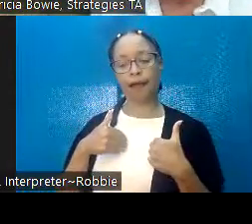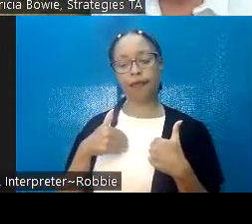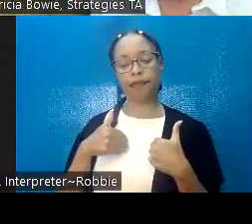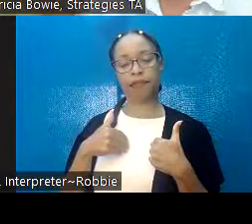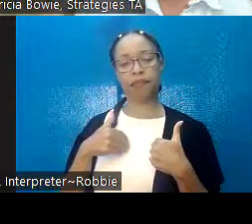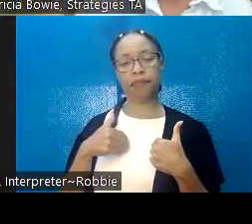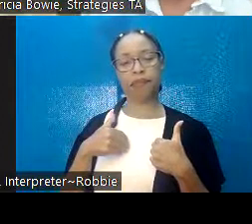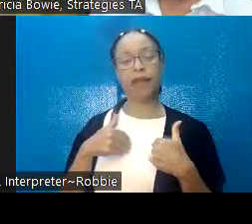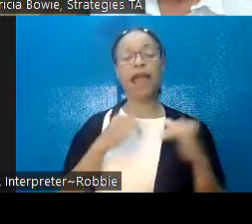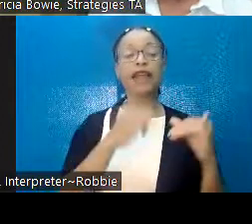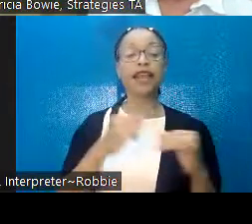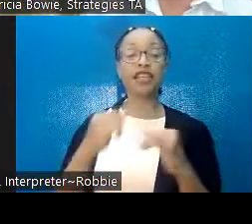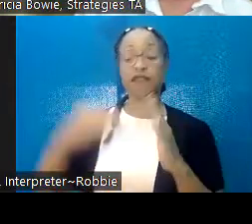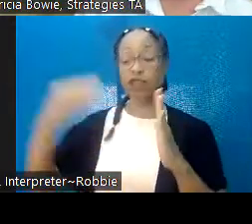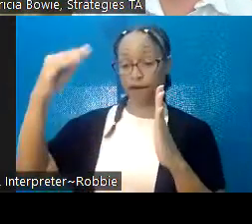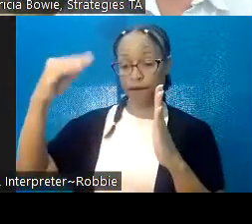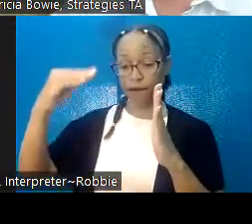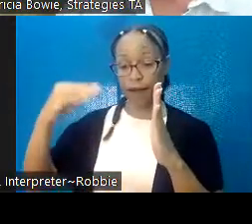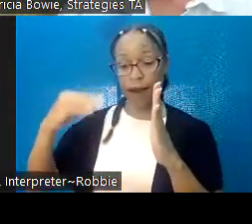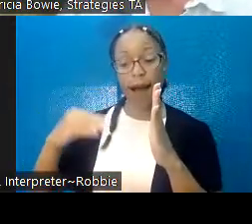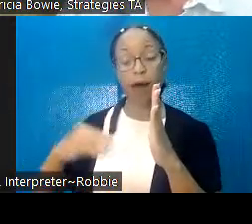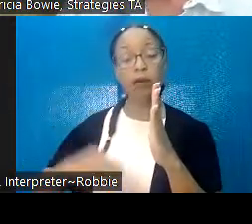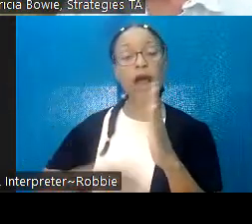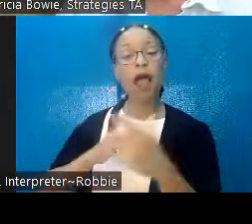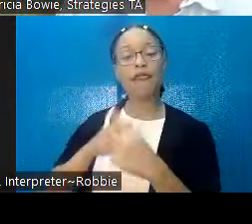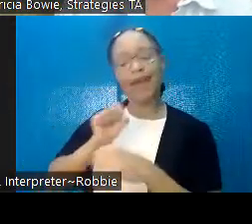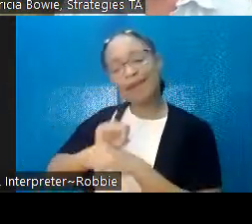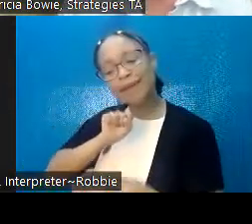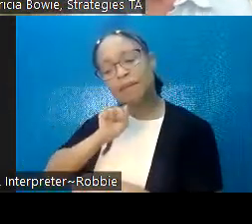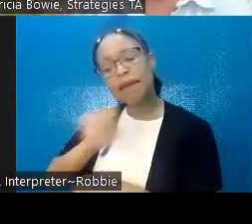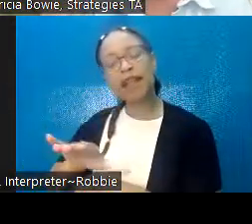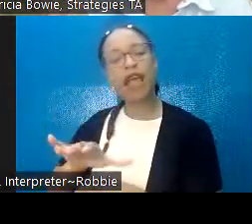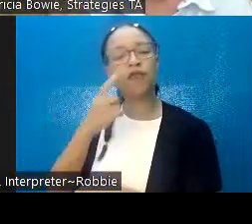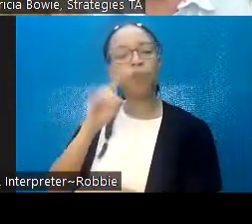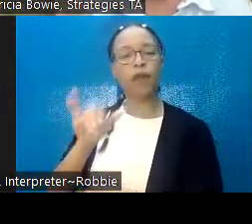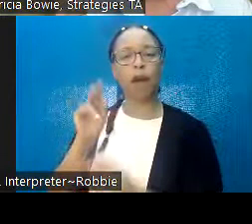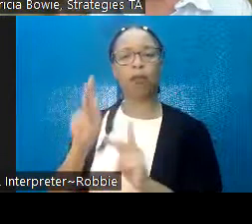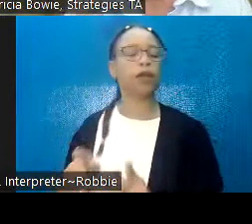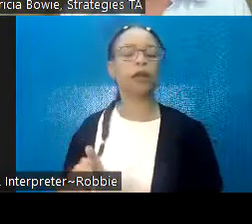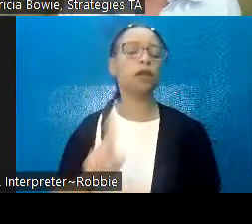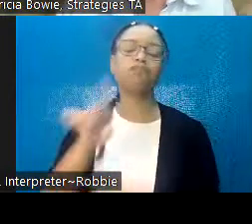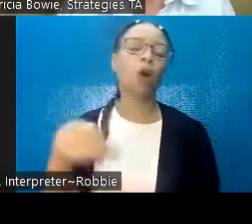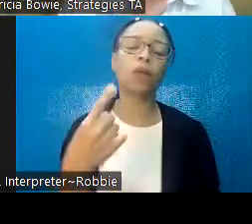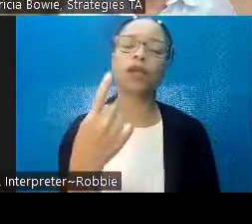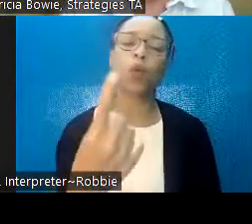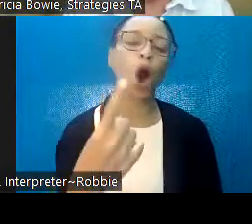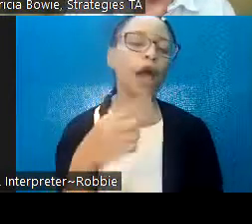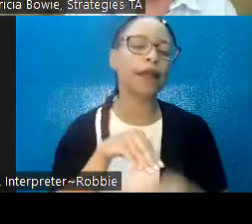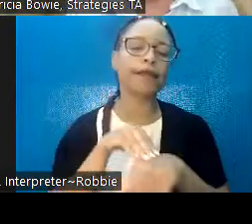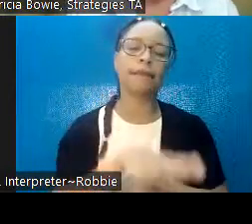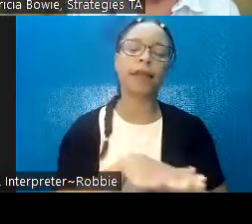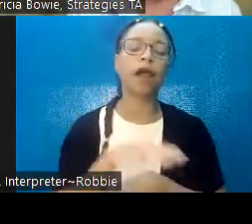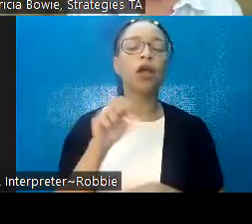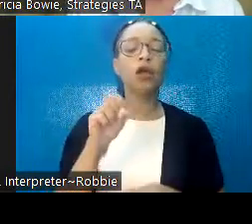an individual fill it out and submit it on behalf of the whole, because only one goes in. So we're suggesting